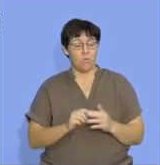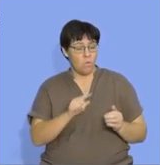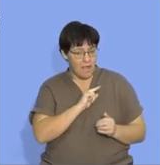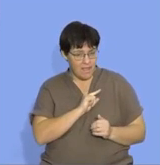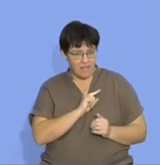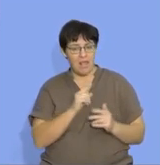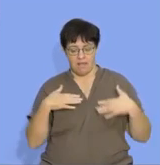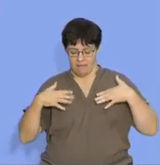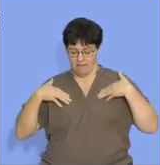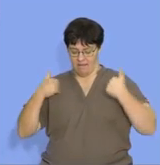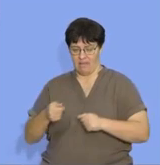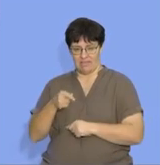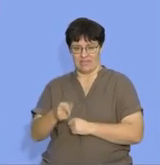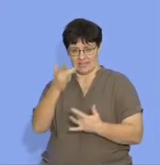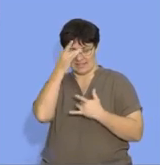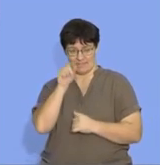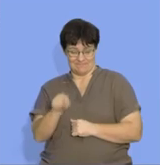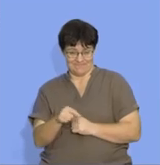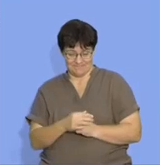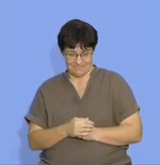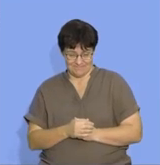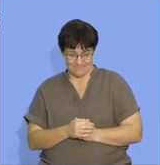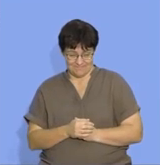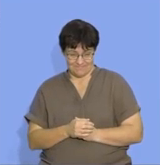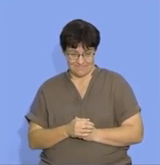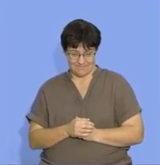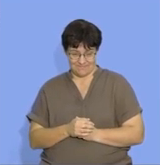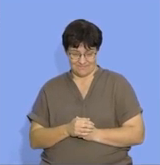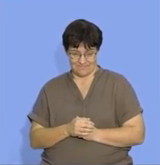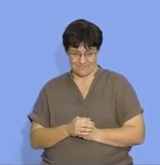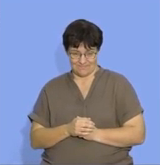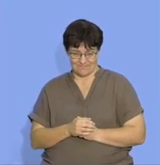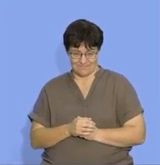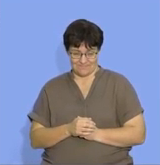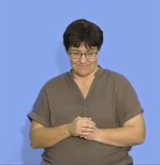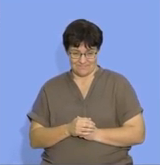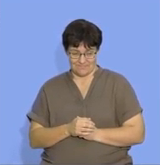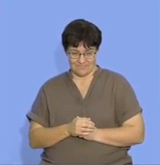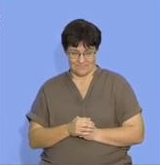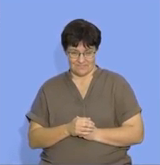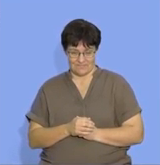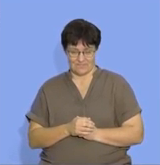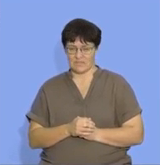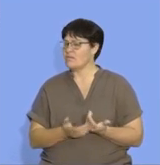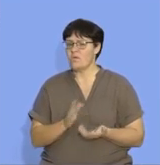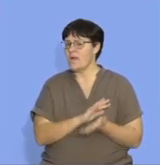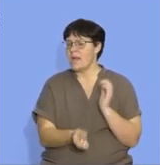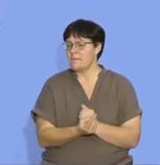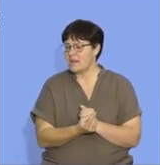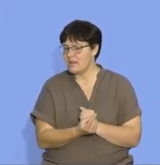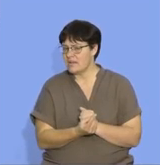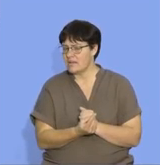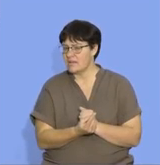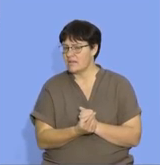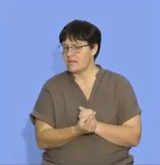long enough to help with the infection. Right, because what happens after it